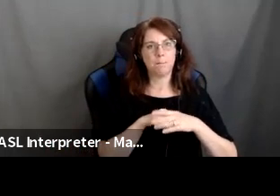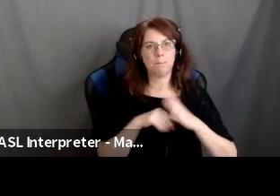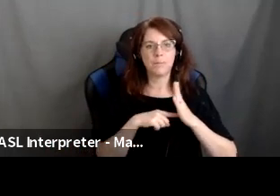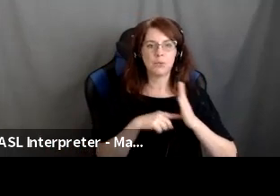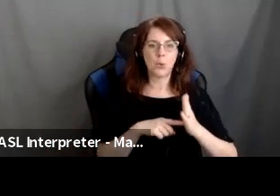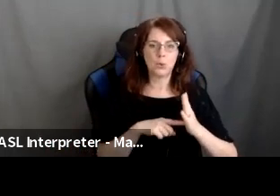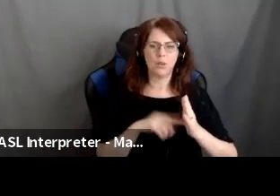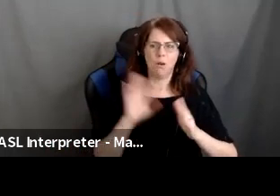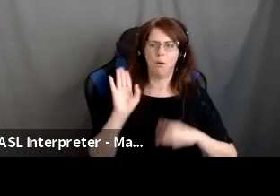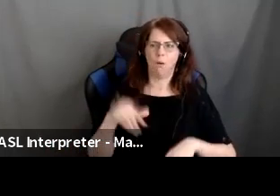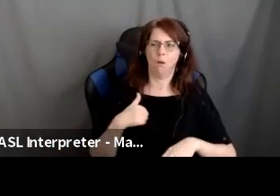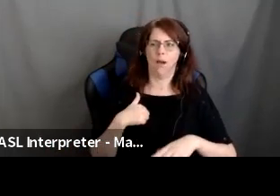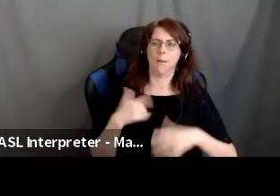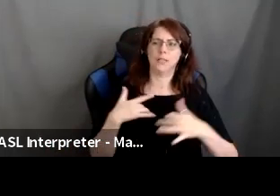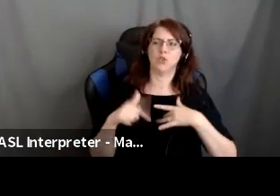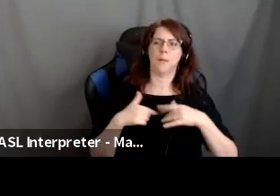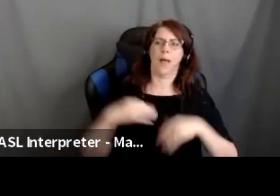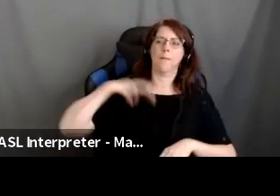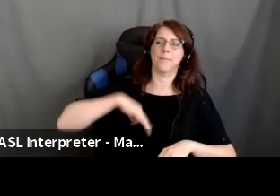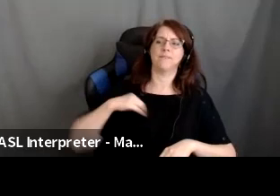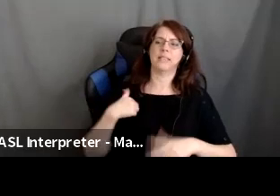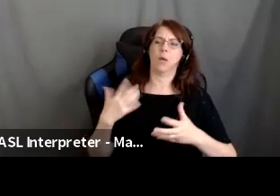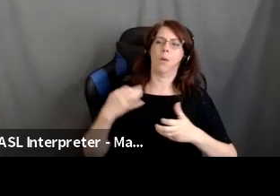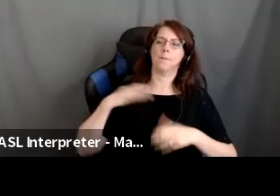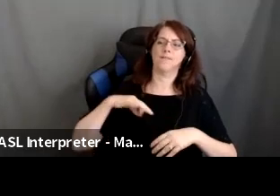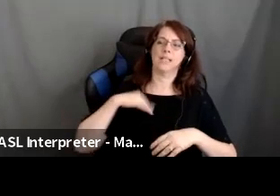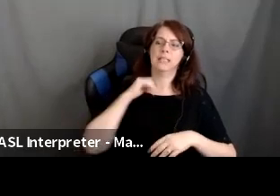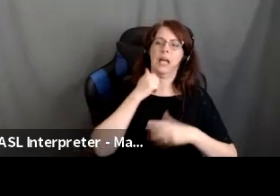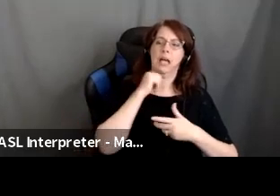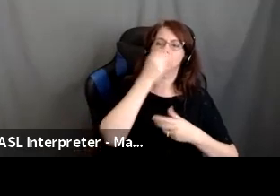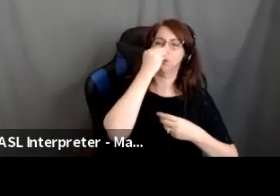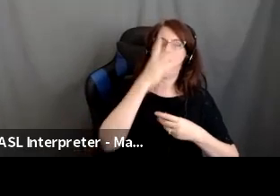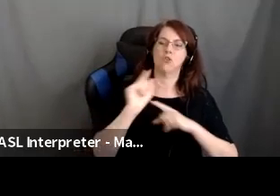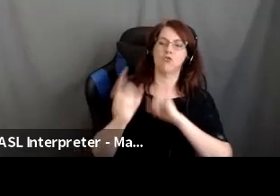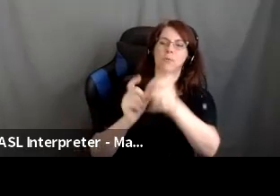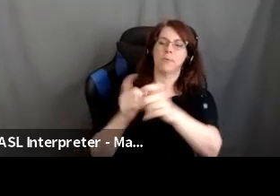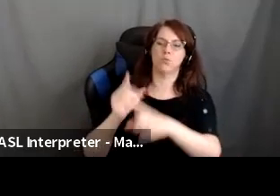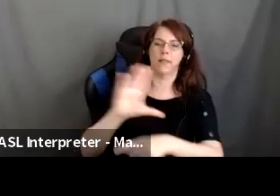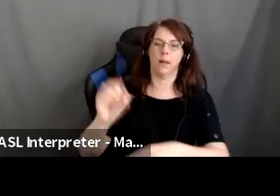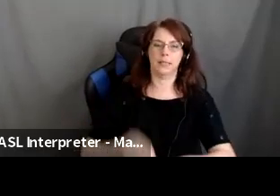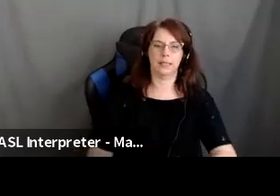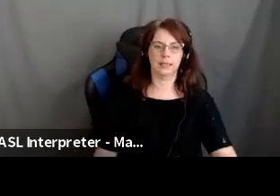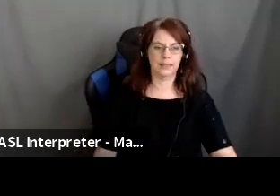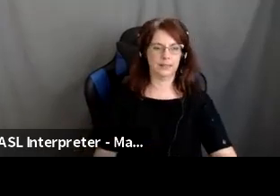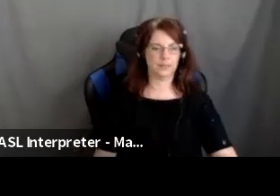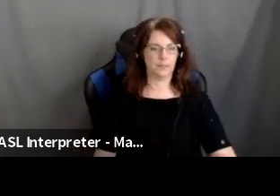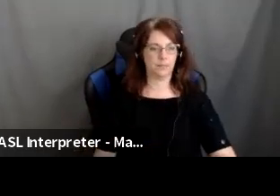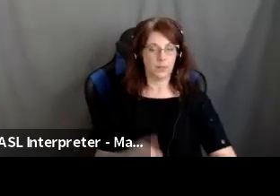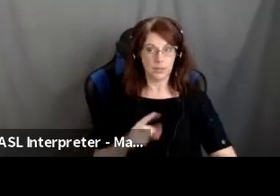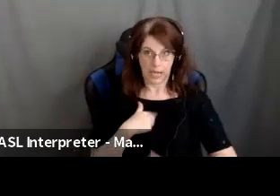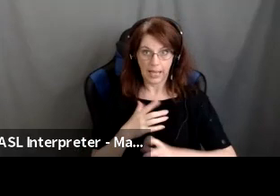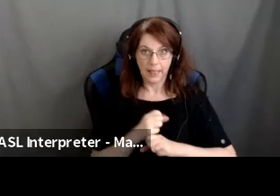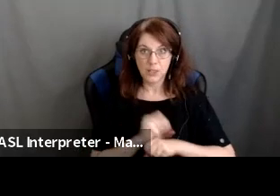just care about the benefits they're going to get. They're not caring about contributing to the company. And did I get the job?